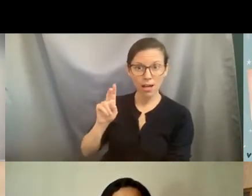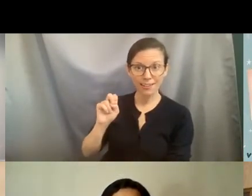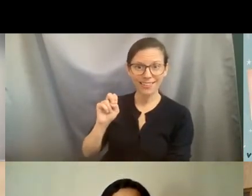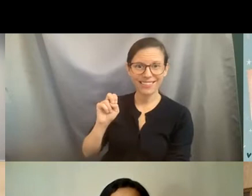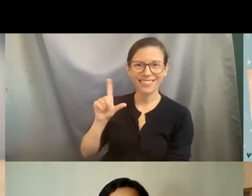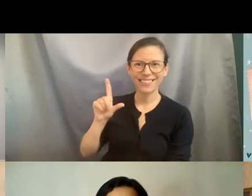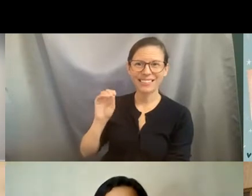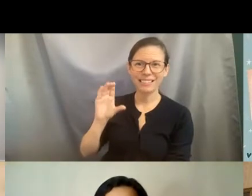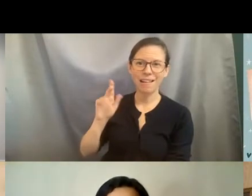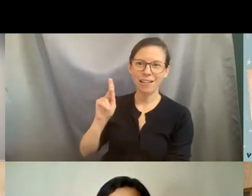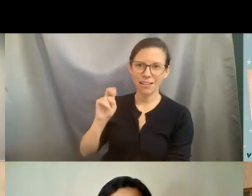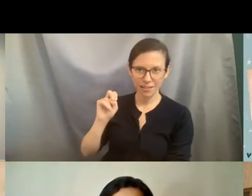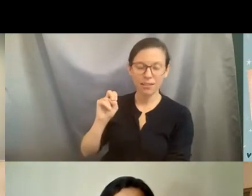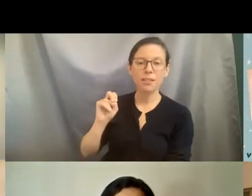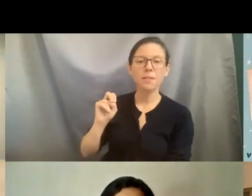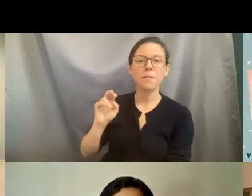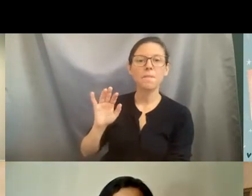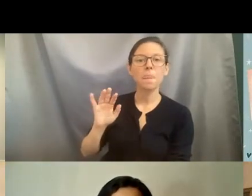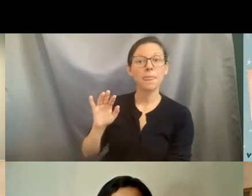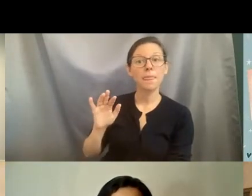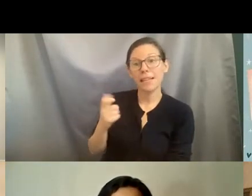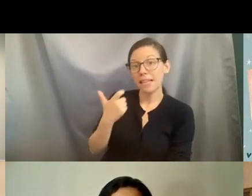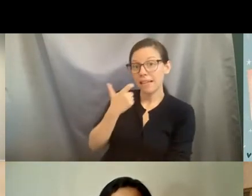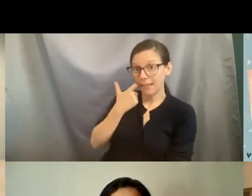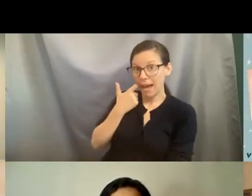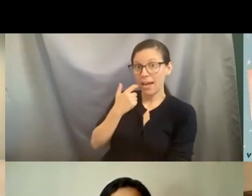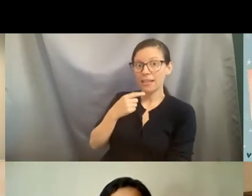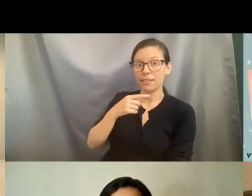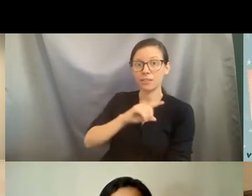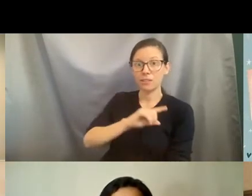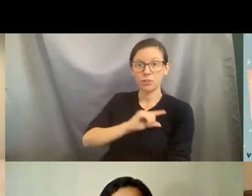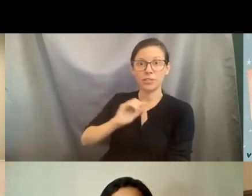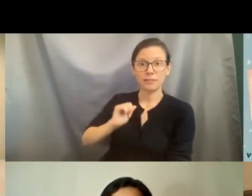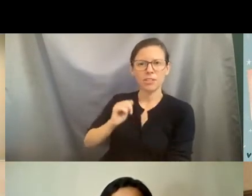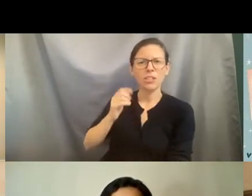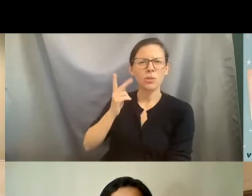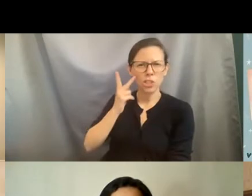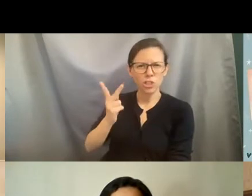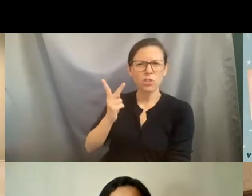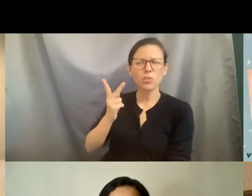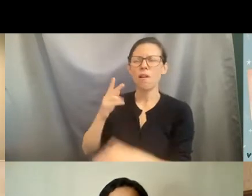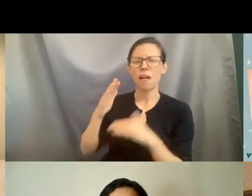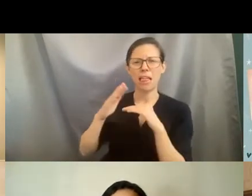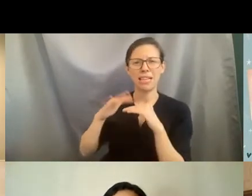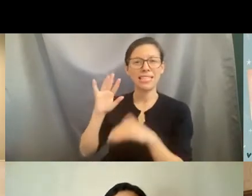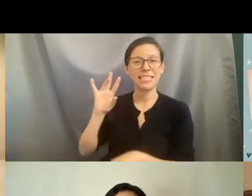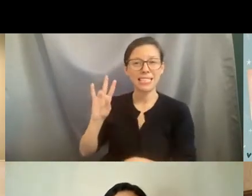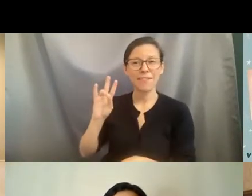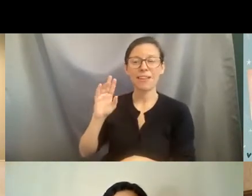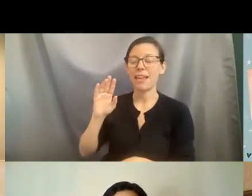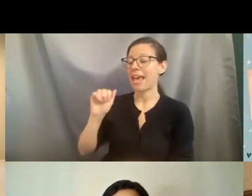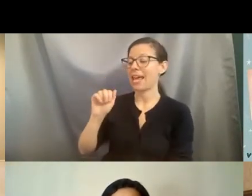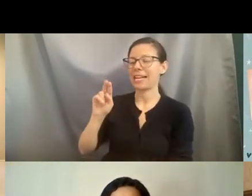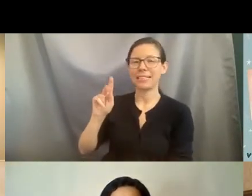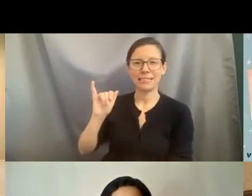question. So the last legislative session, we saw at least 7 anti-abortion bills introduced. And